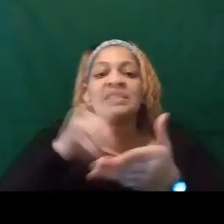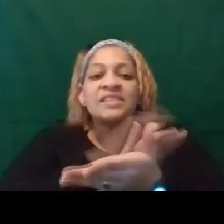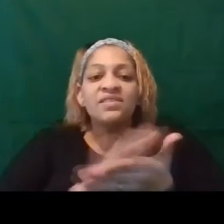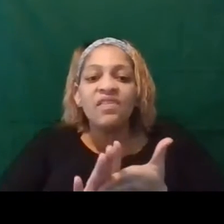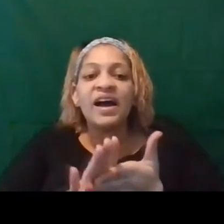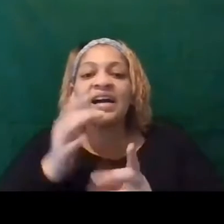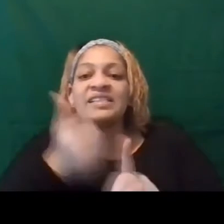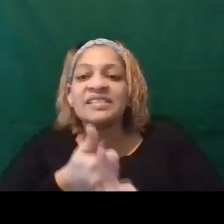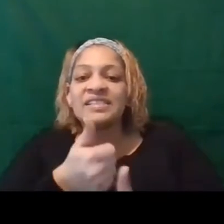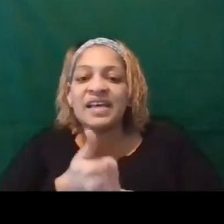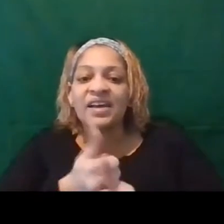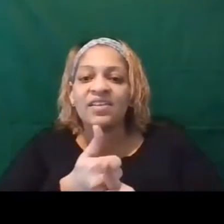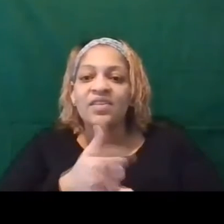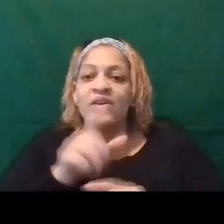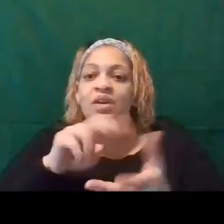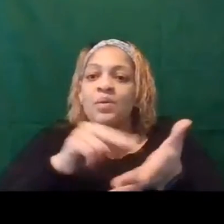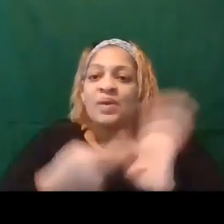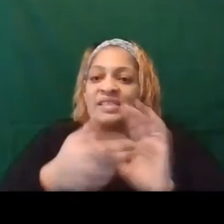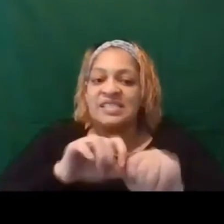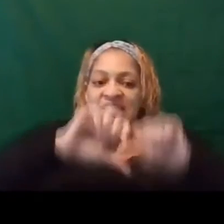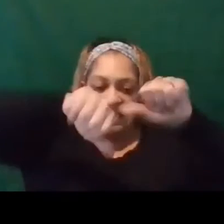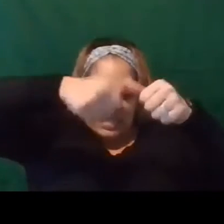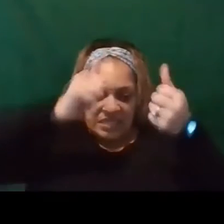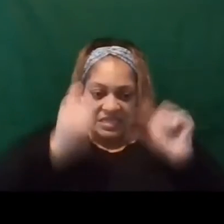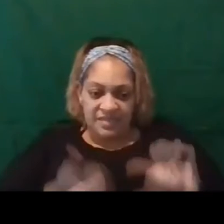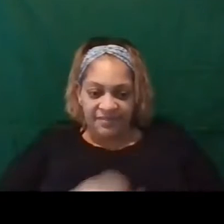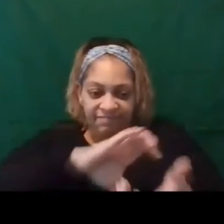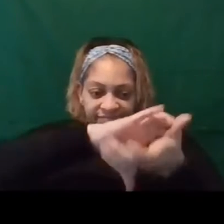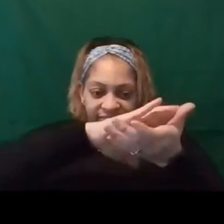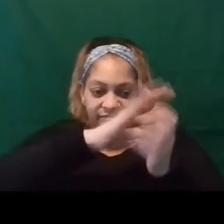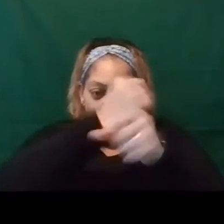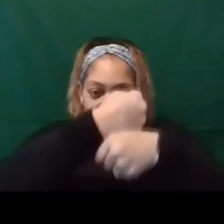self, which is incarnating itself as each and every one of us.